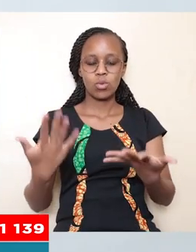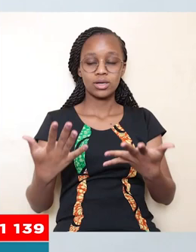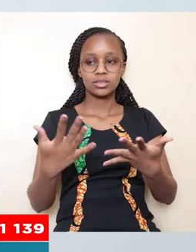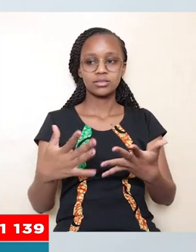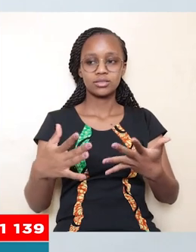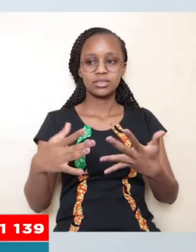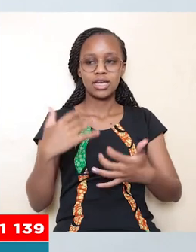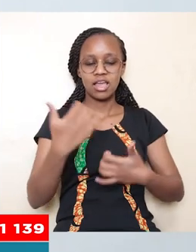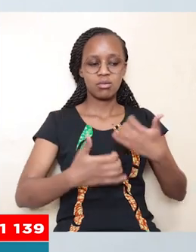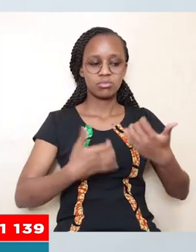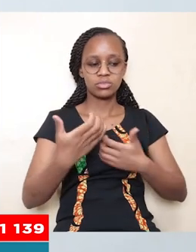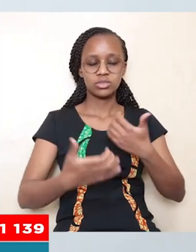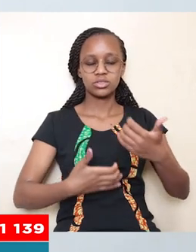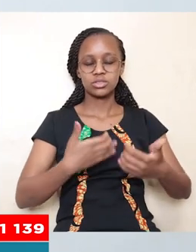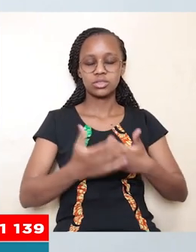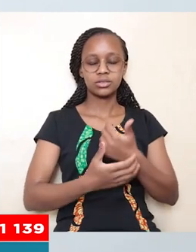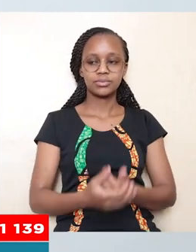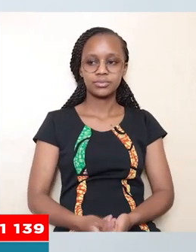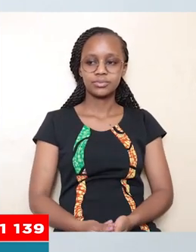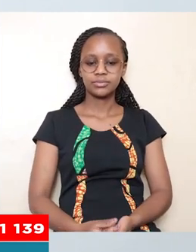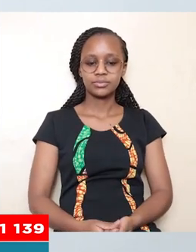constitutes emotional protection.